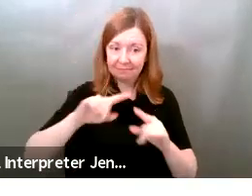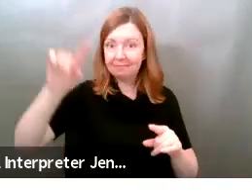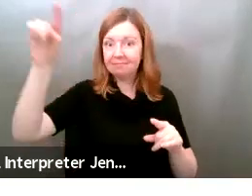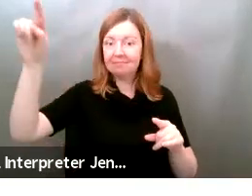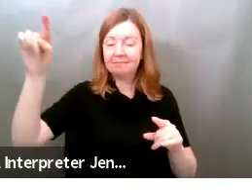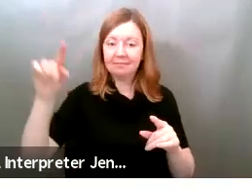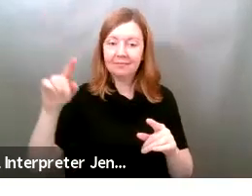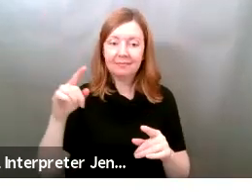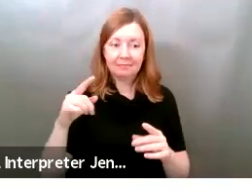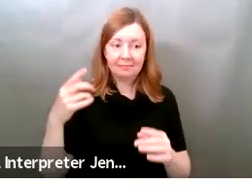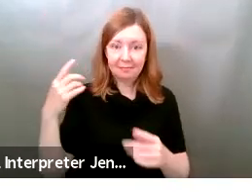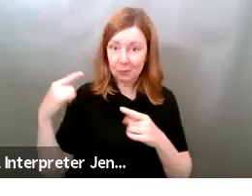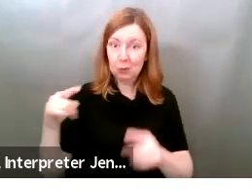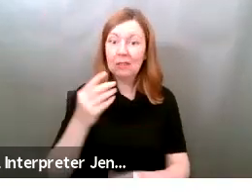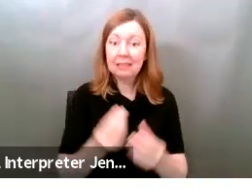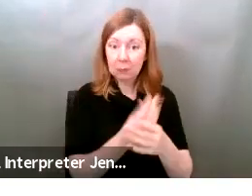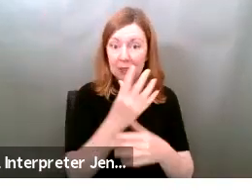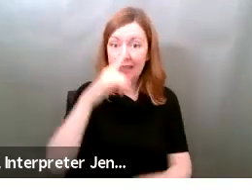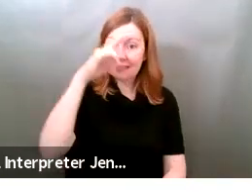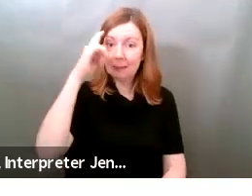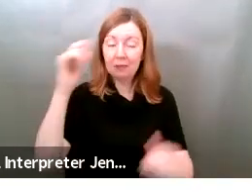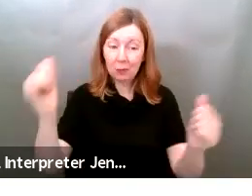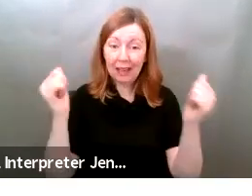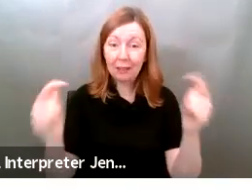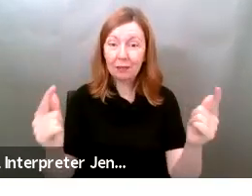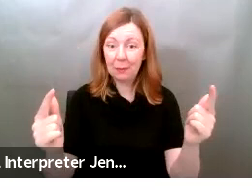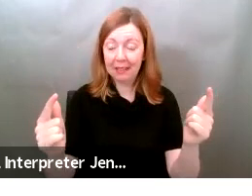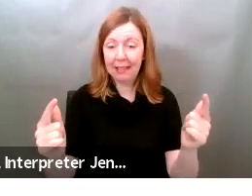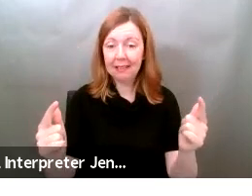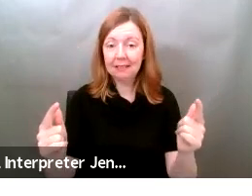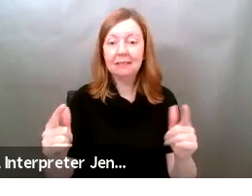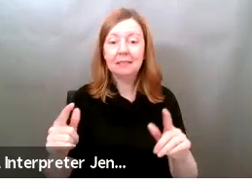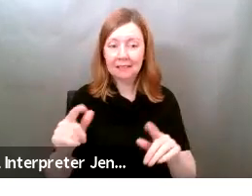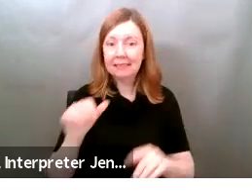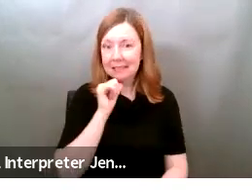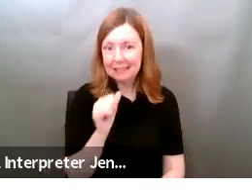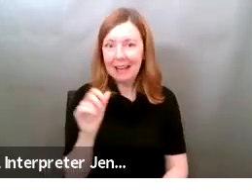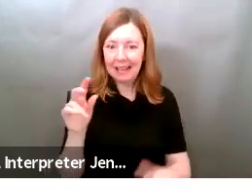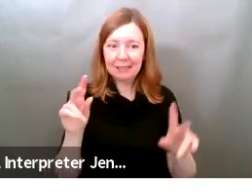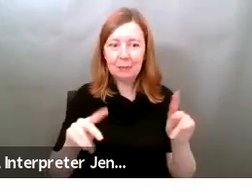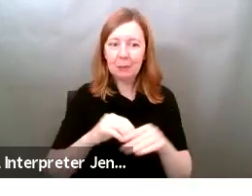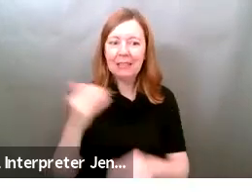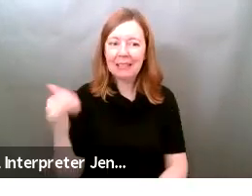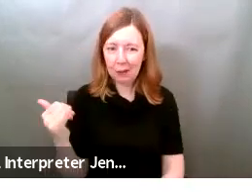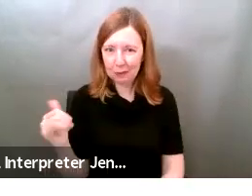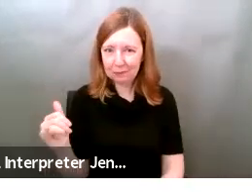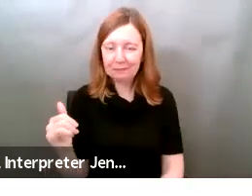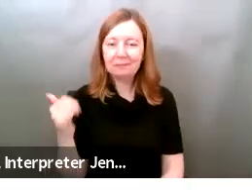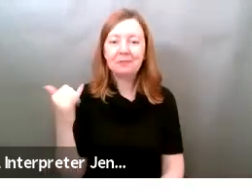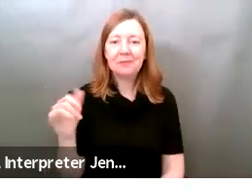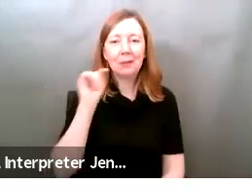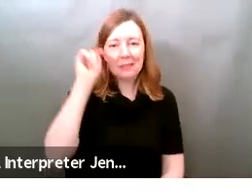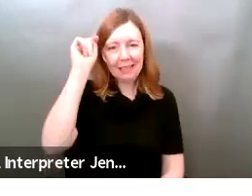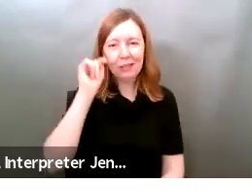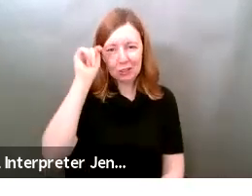rise over the spring and summer for everybody other than those individuals in the yellow bars. Those are our teens.